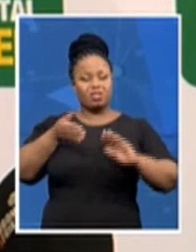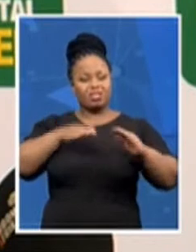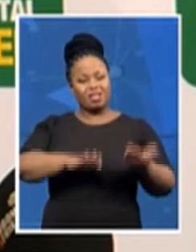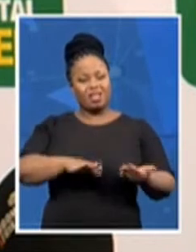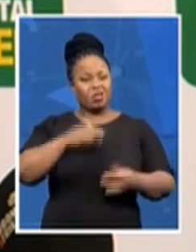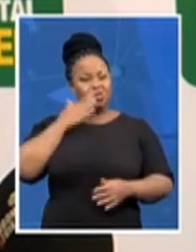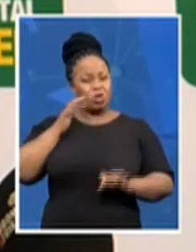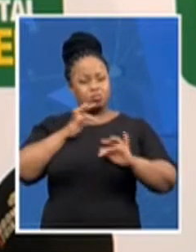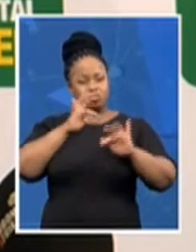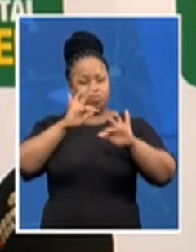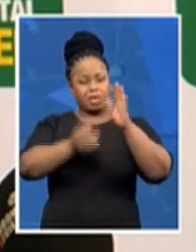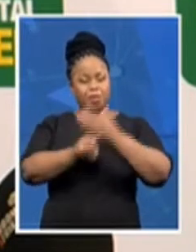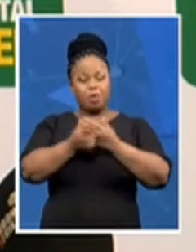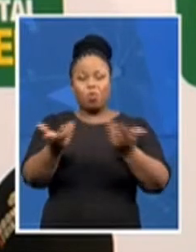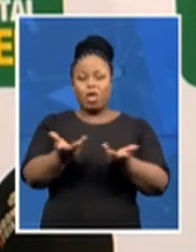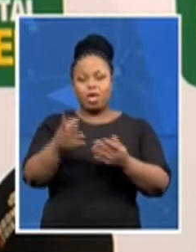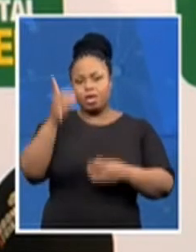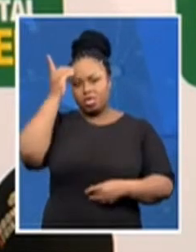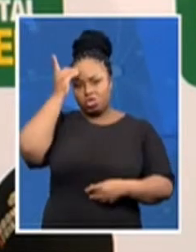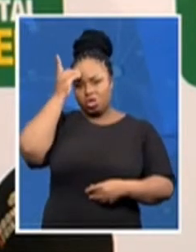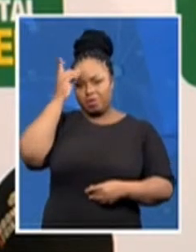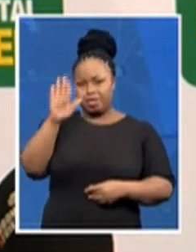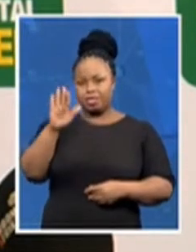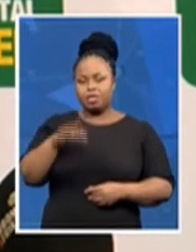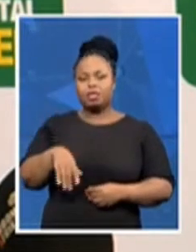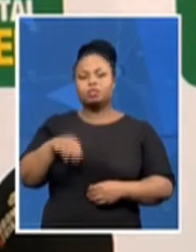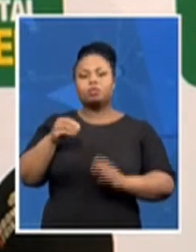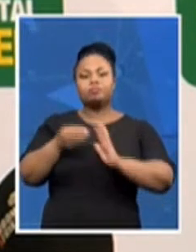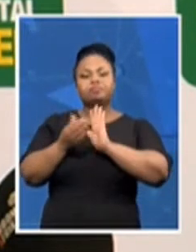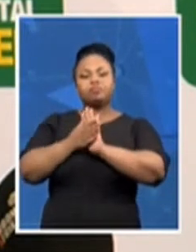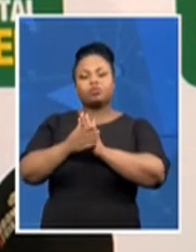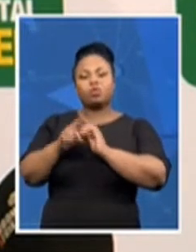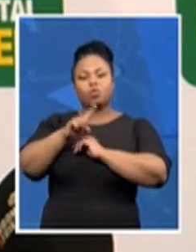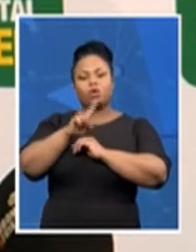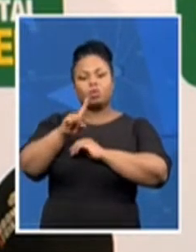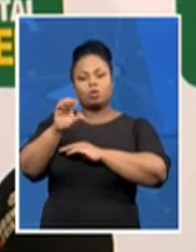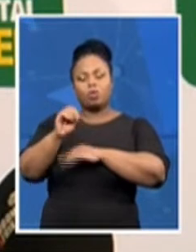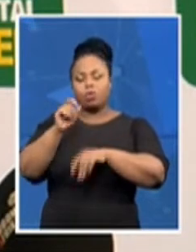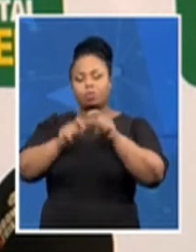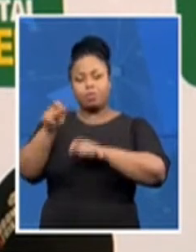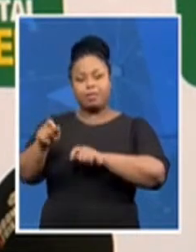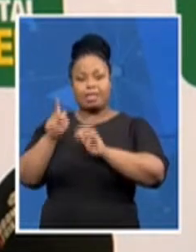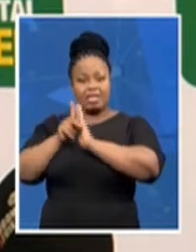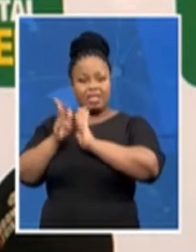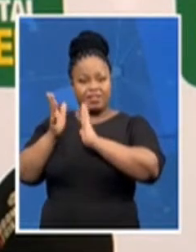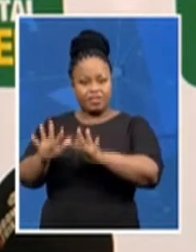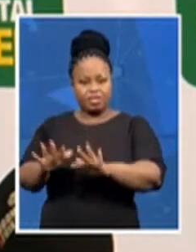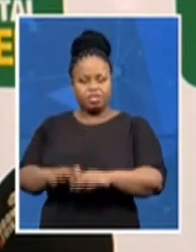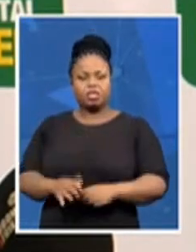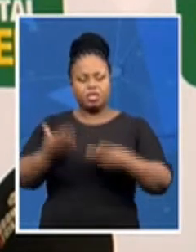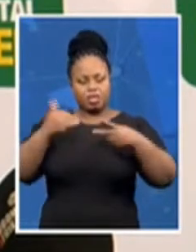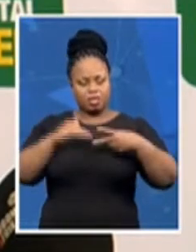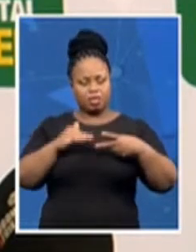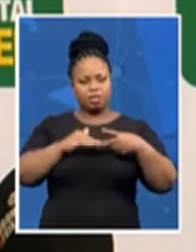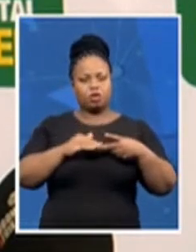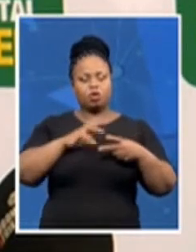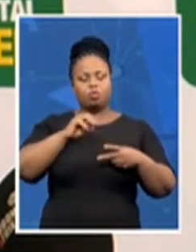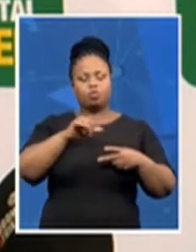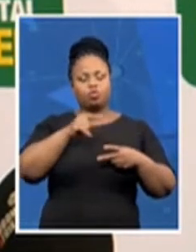which recorded 110 murders, and this was followed by Mgungundlovu, where 20 murders